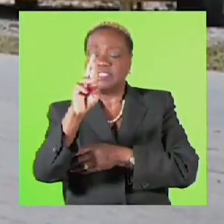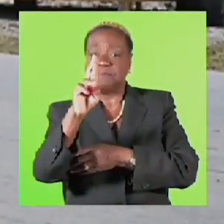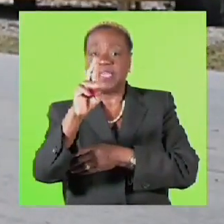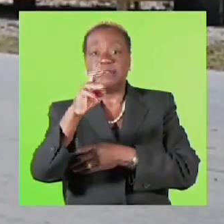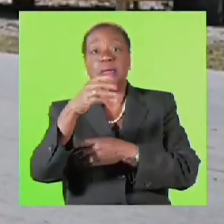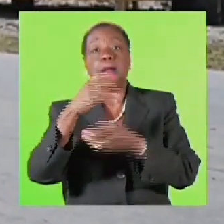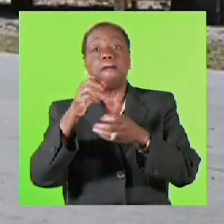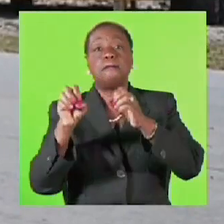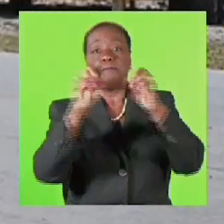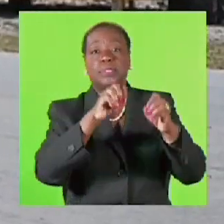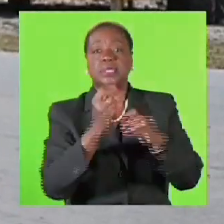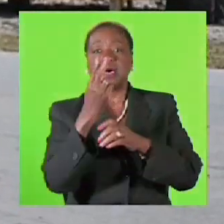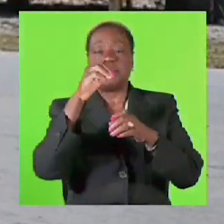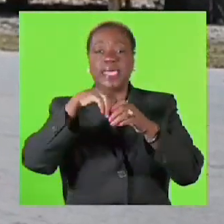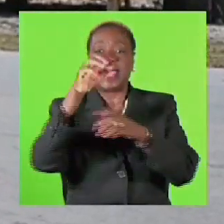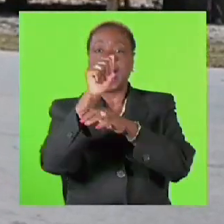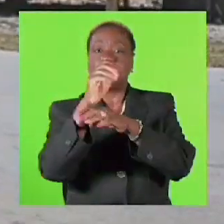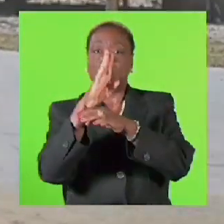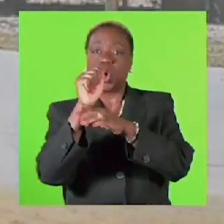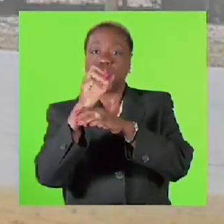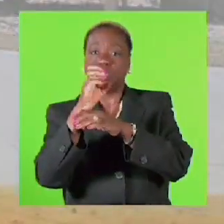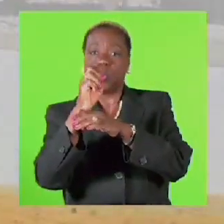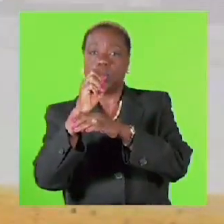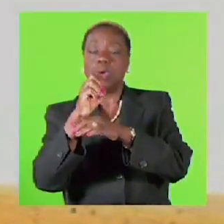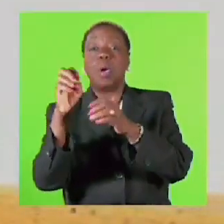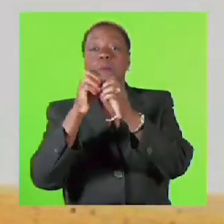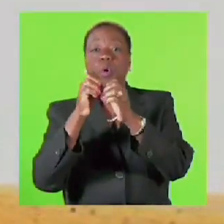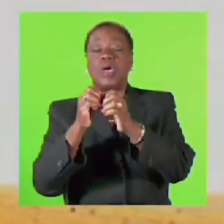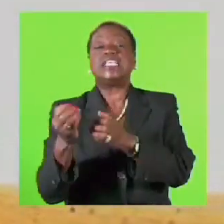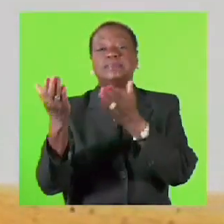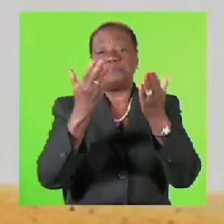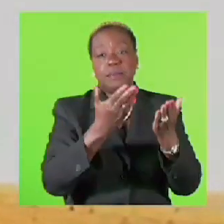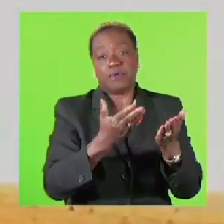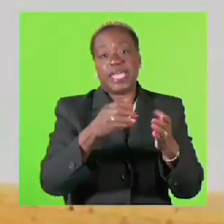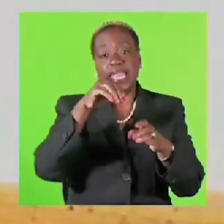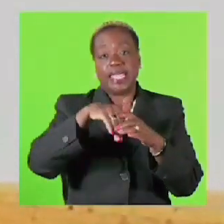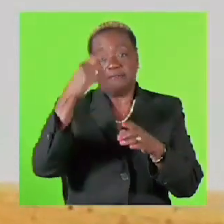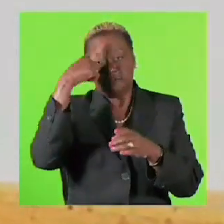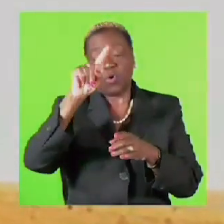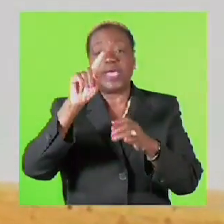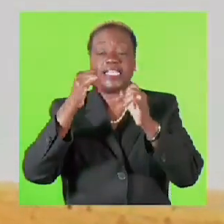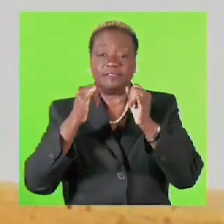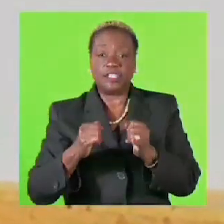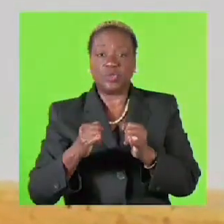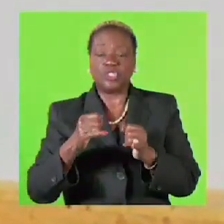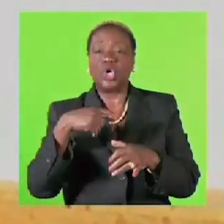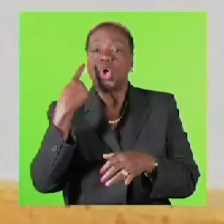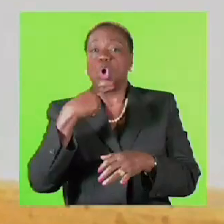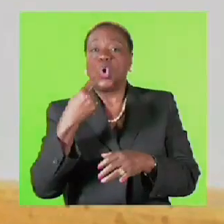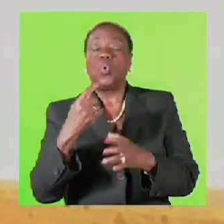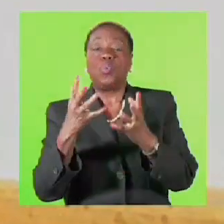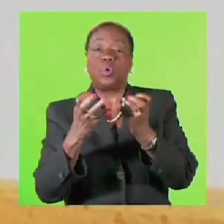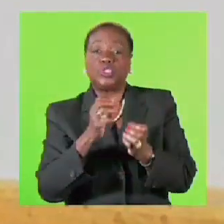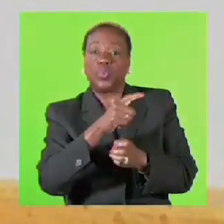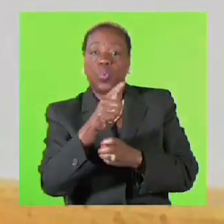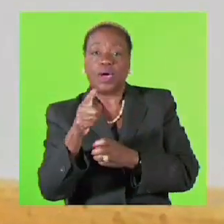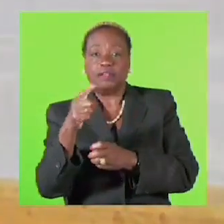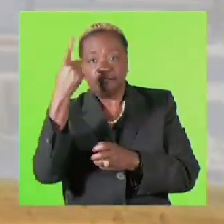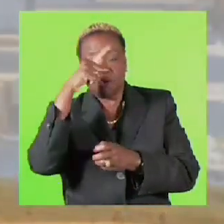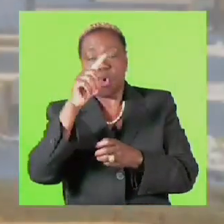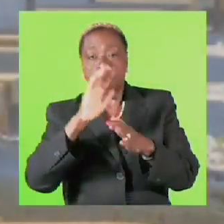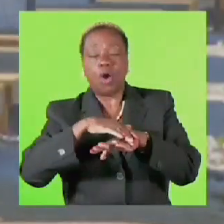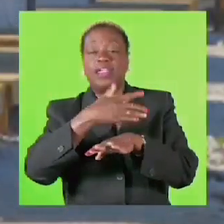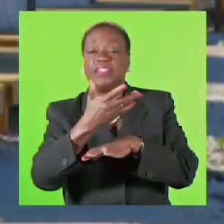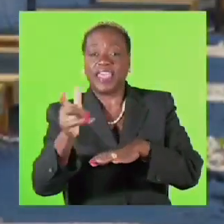City, Abaco. More domes are being brought in for individuals who would like one on